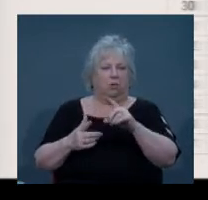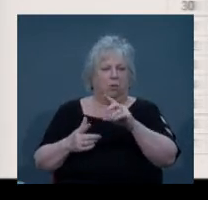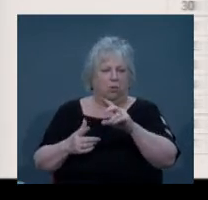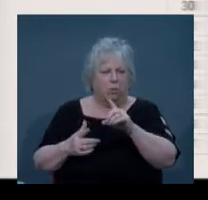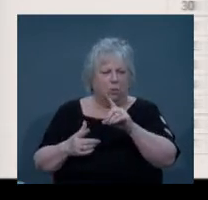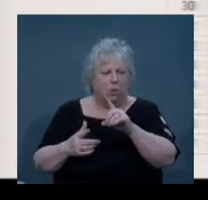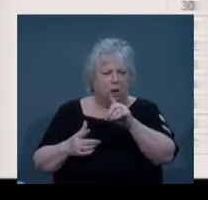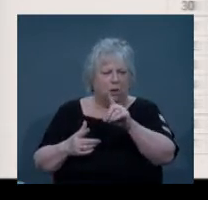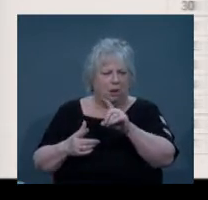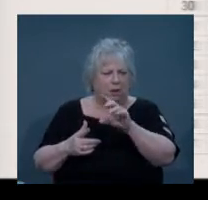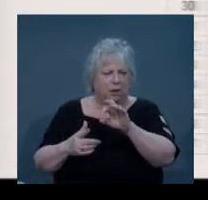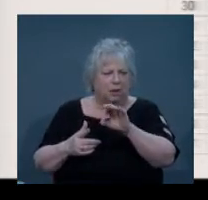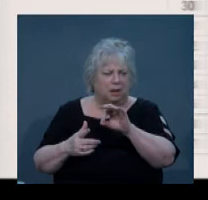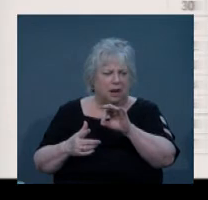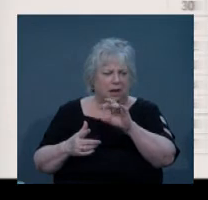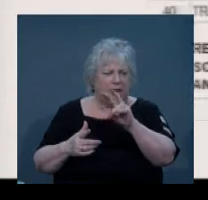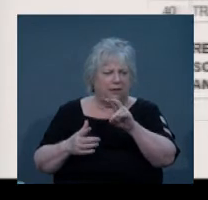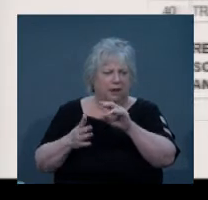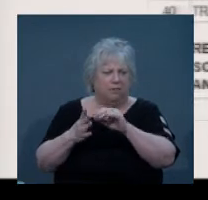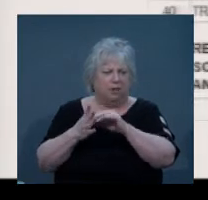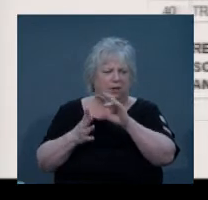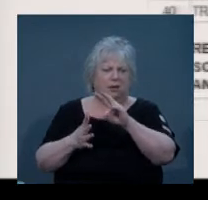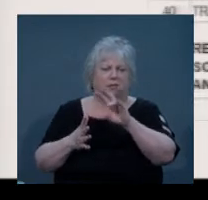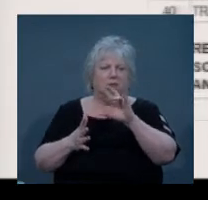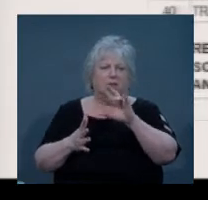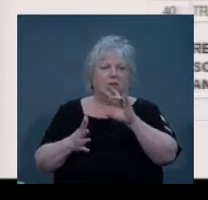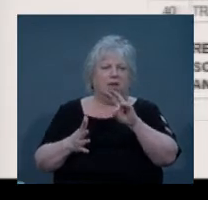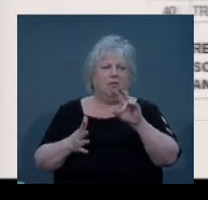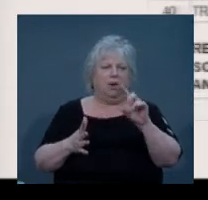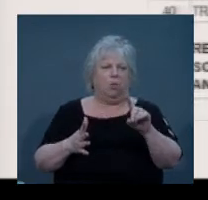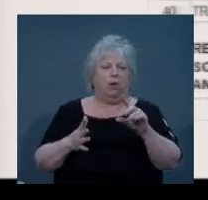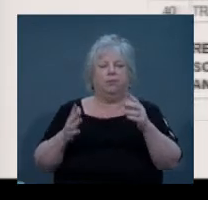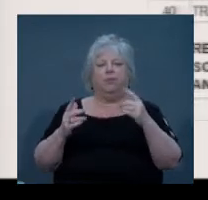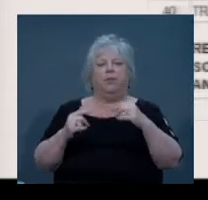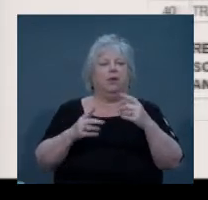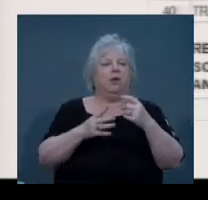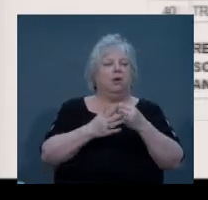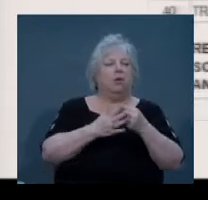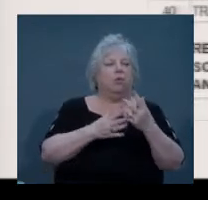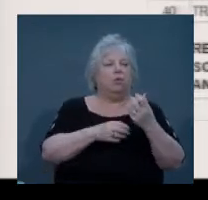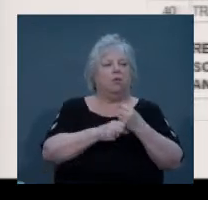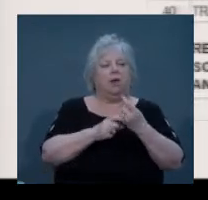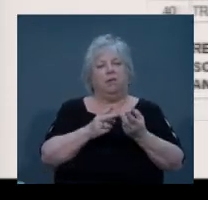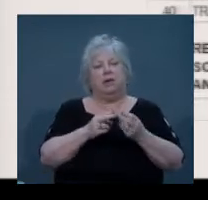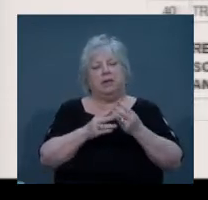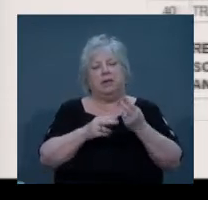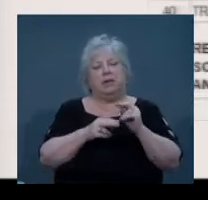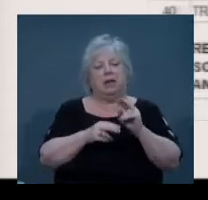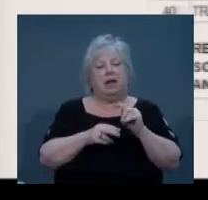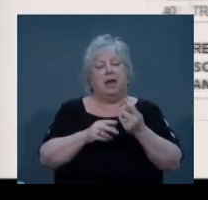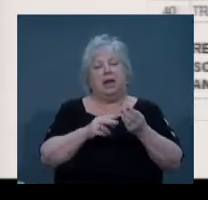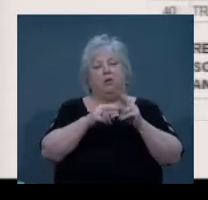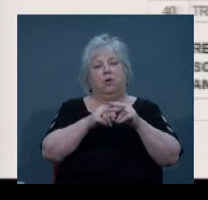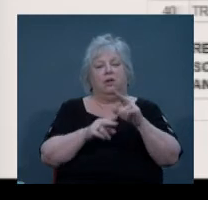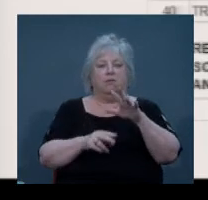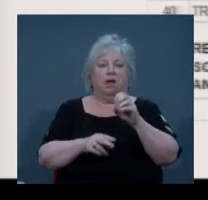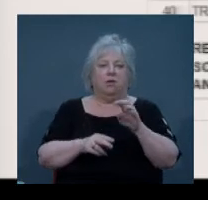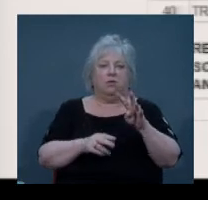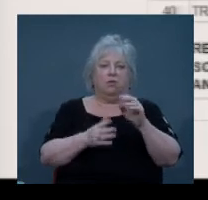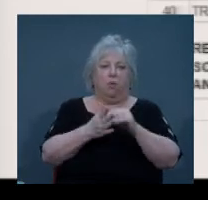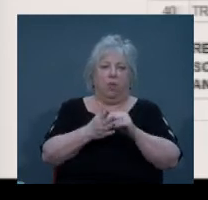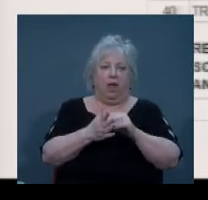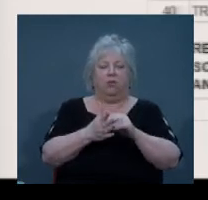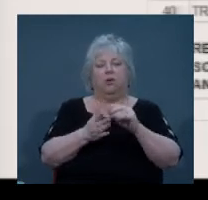$197,751. Then on the next slide, we show the total revenues where we had the net increase in revenue of $504,000,